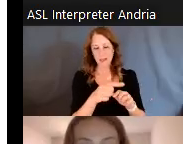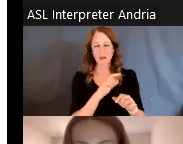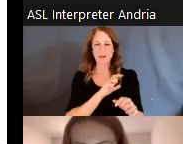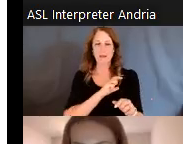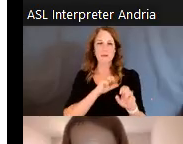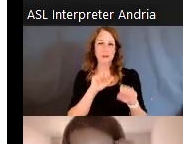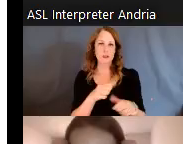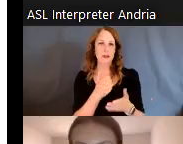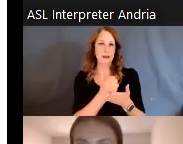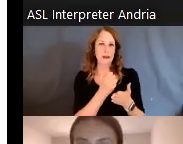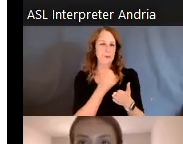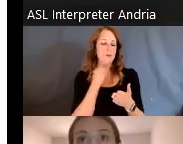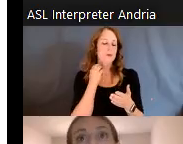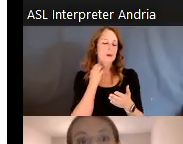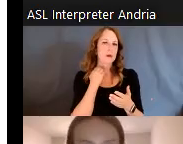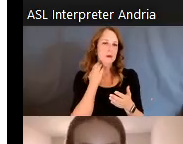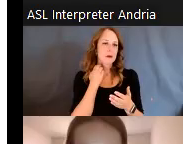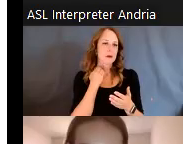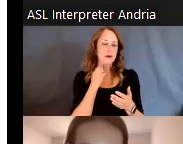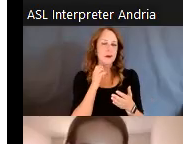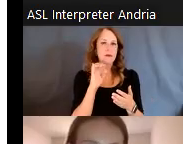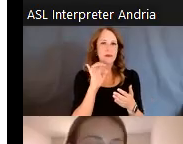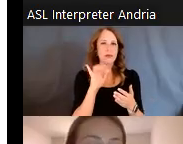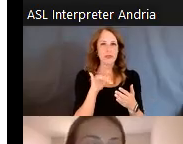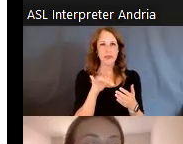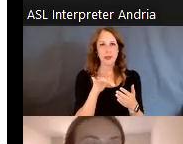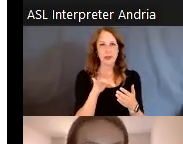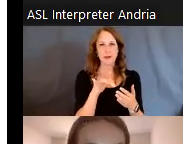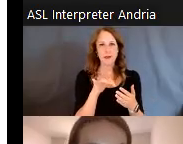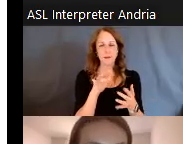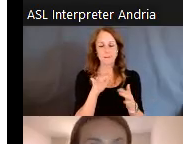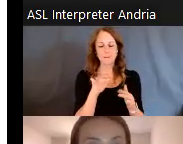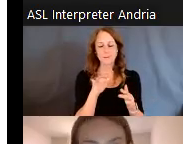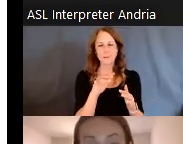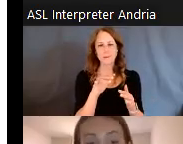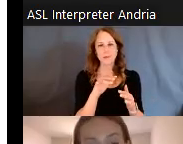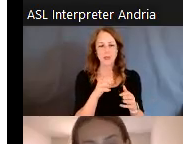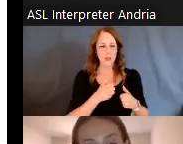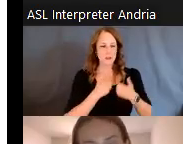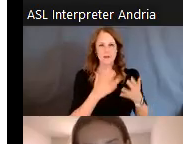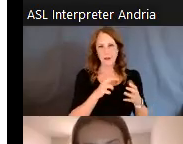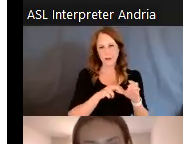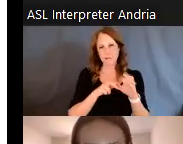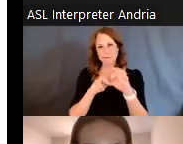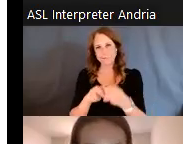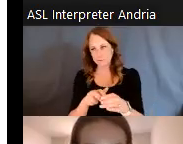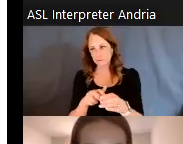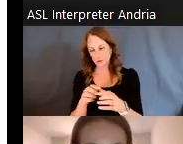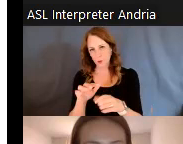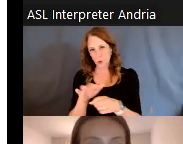the transfer or transportation rather of a survivor to a local SAFE